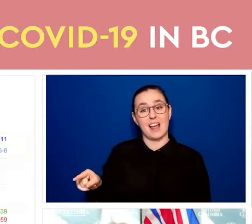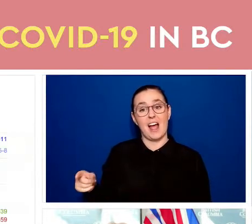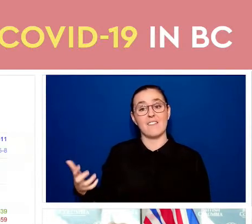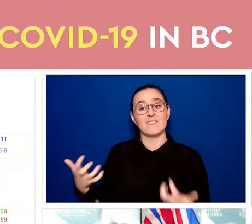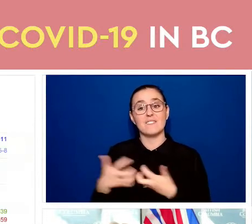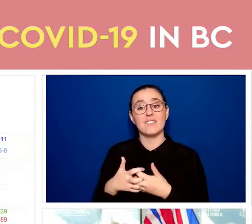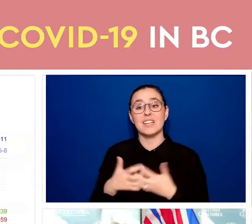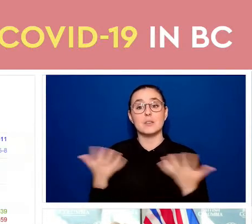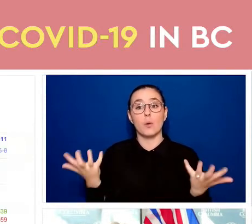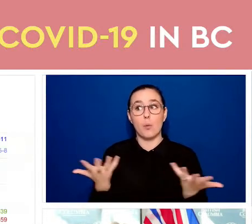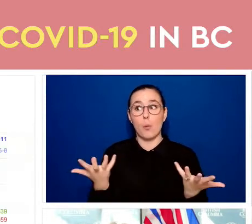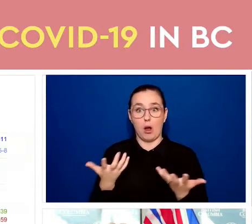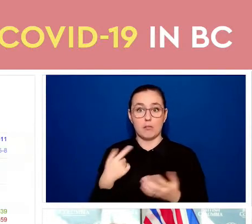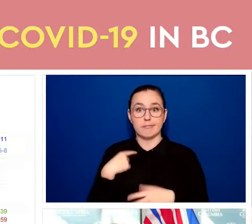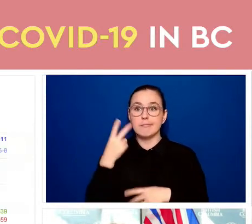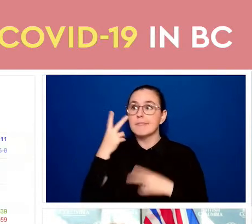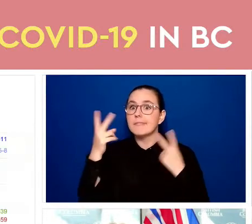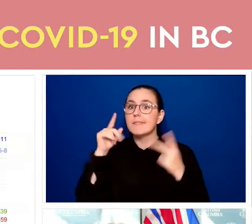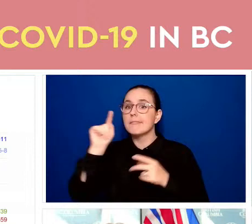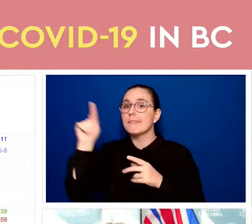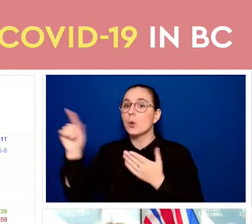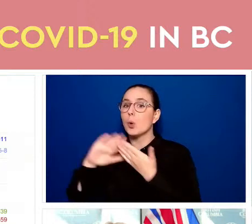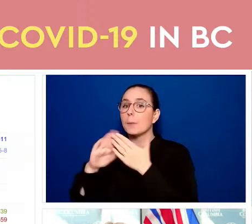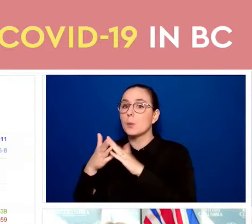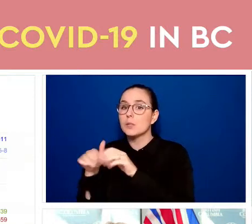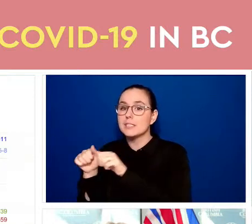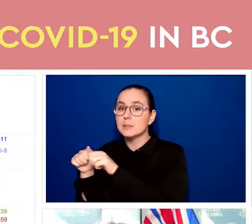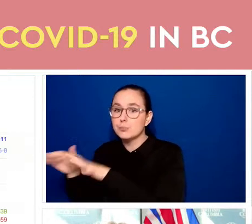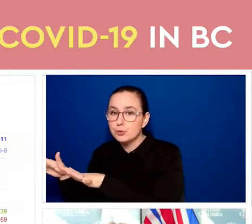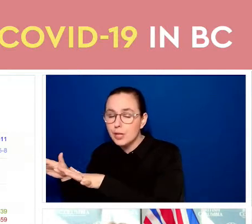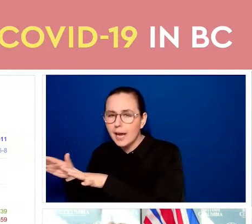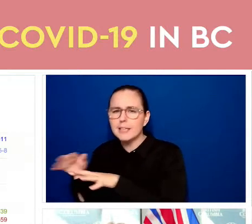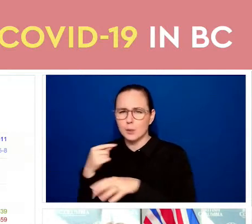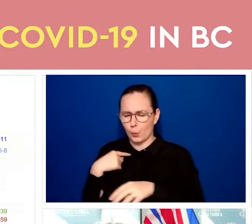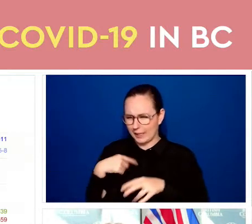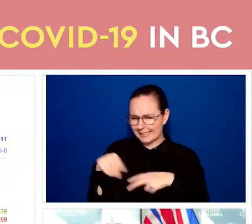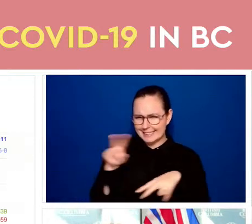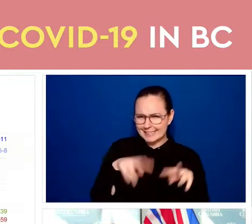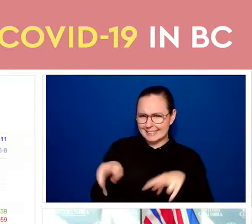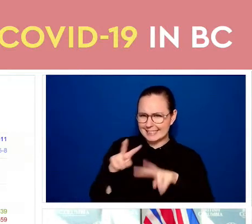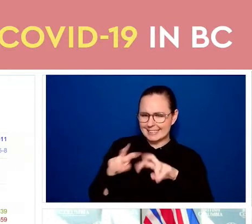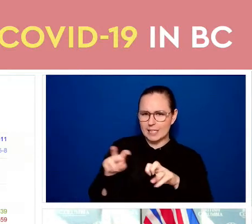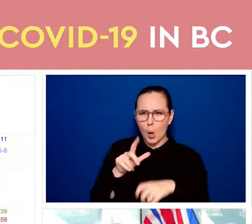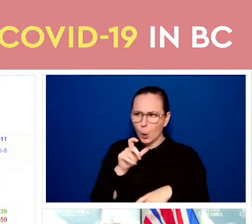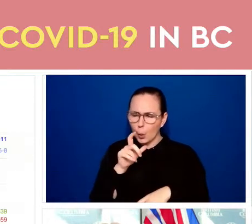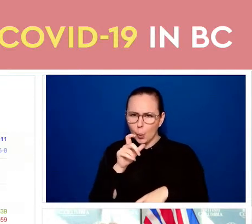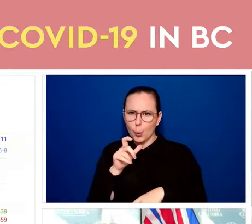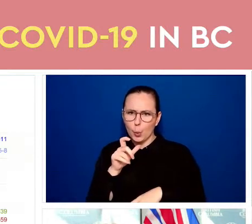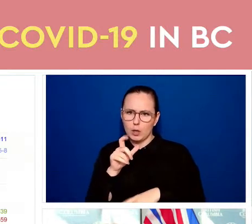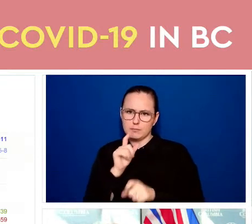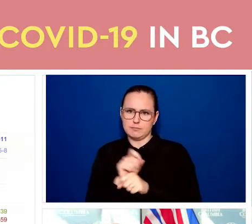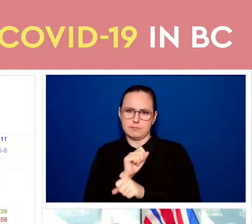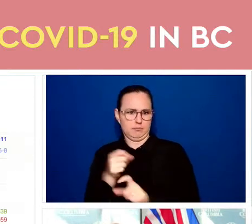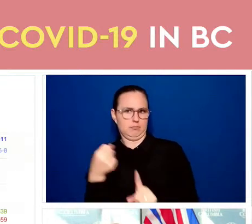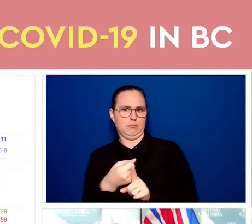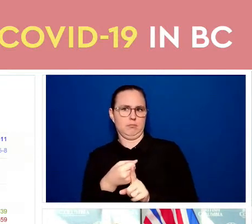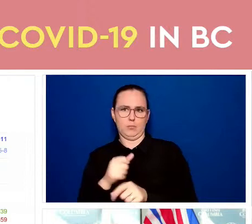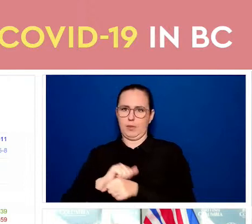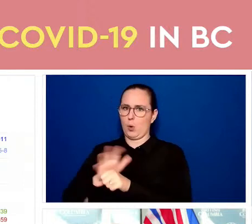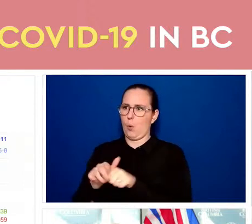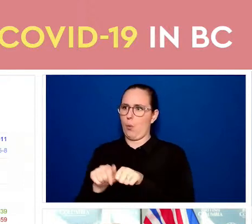break this down and try and understand who's being affected and where. When we look at the testing